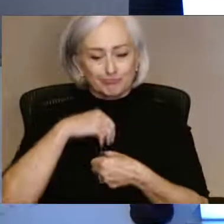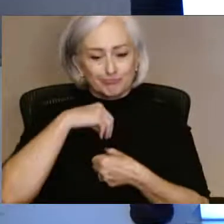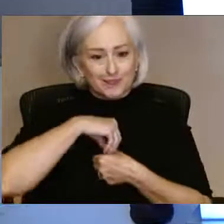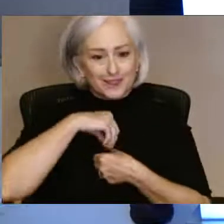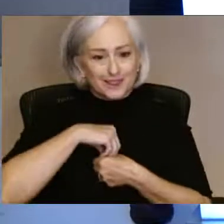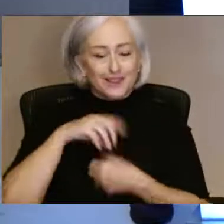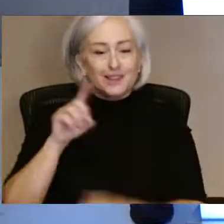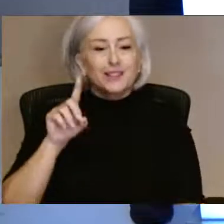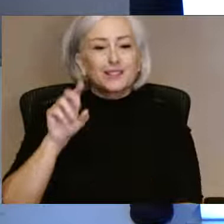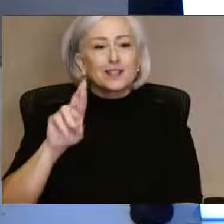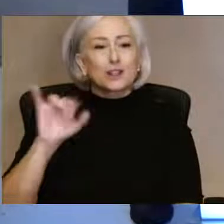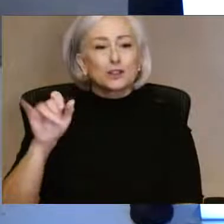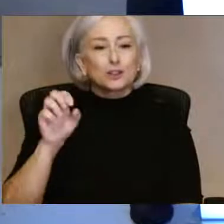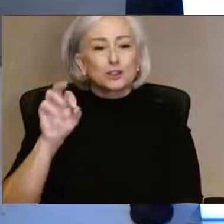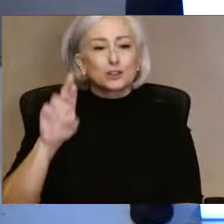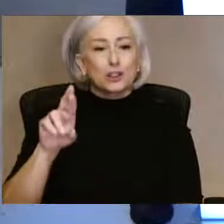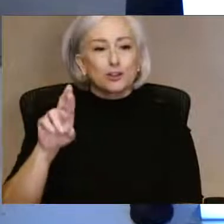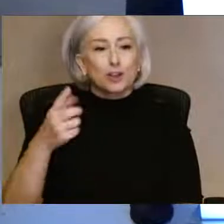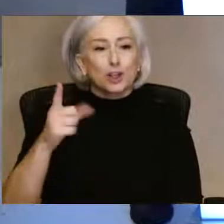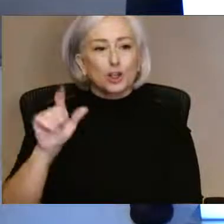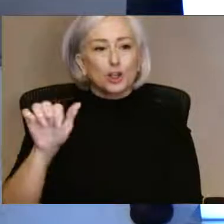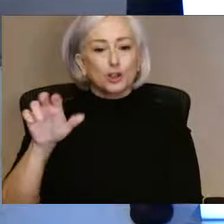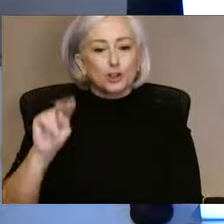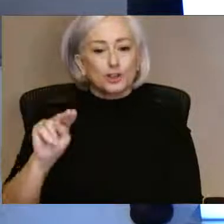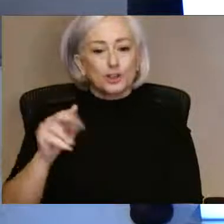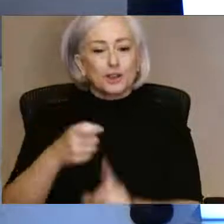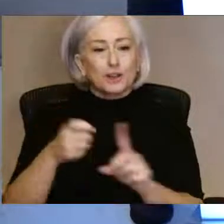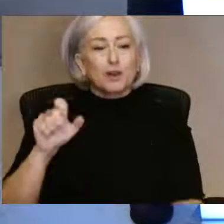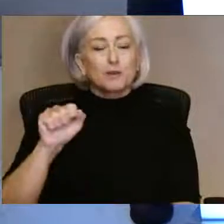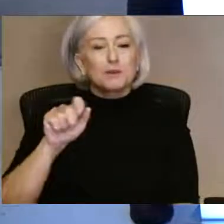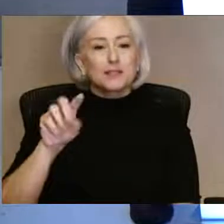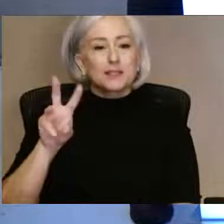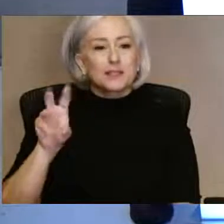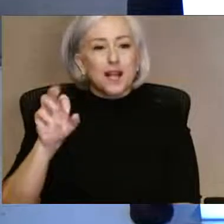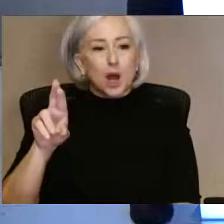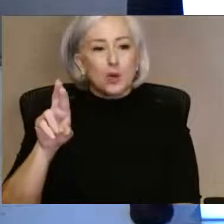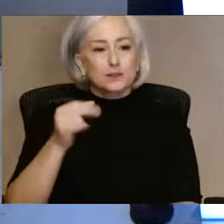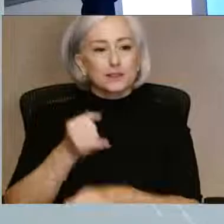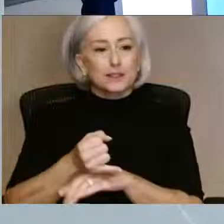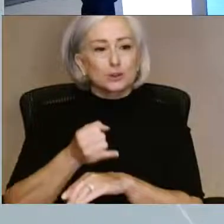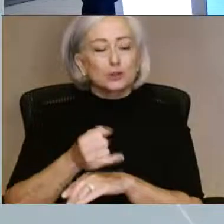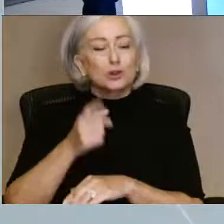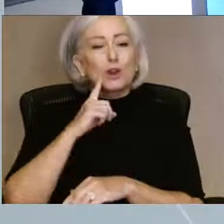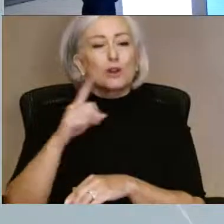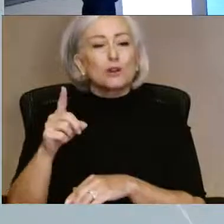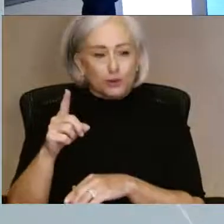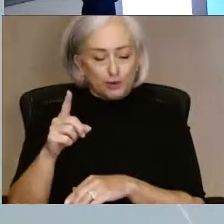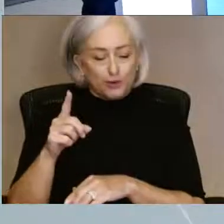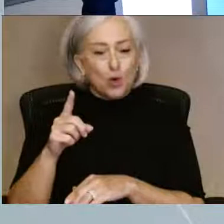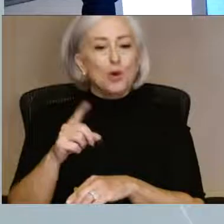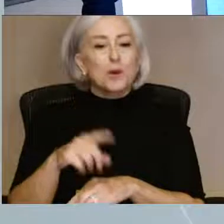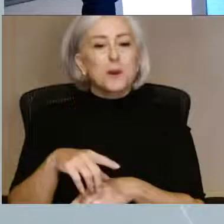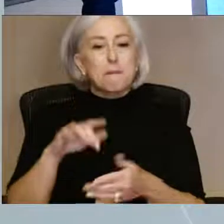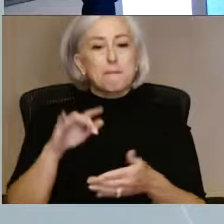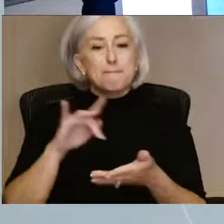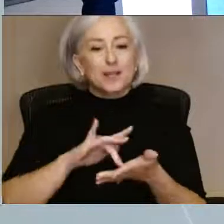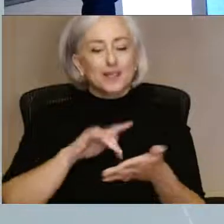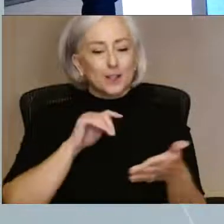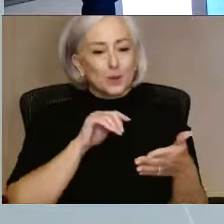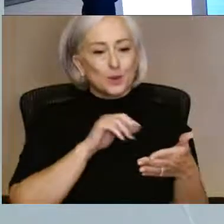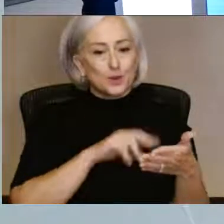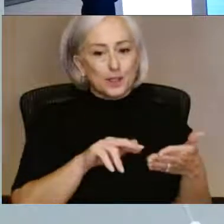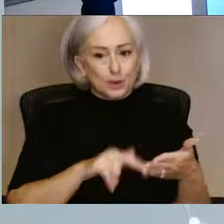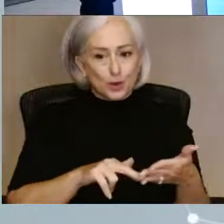an investigator at the Stowers Institute for Medical Research, and Mary Frances Haake, a patient